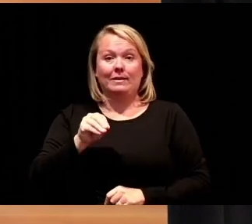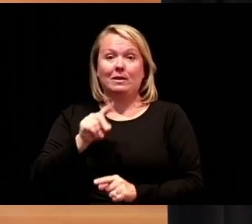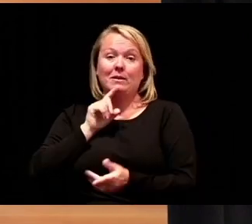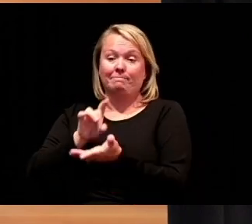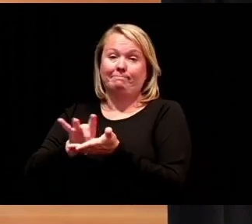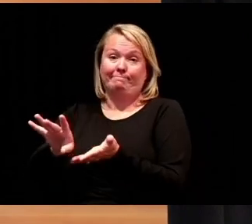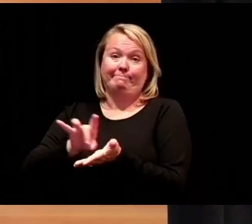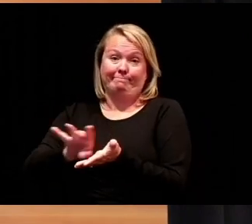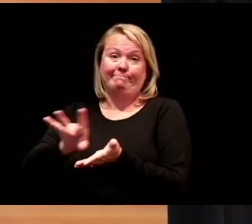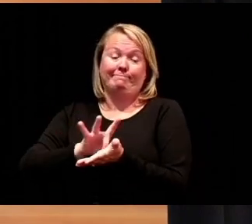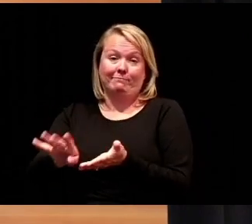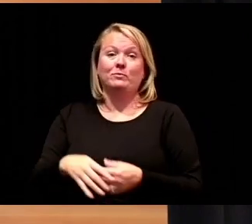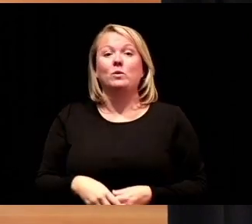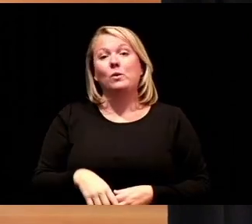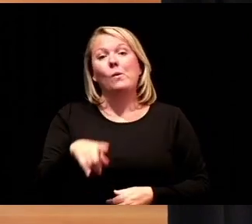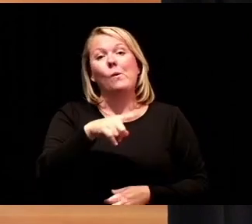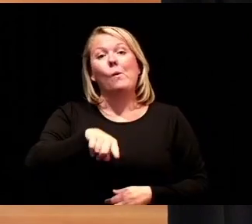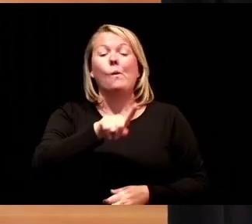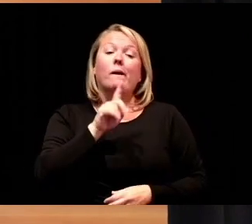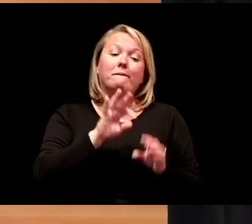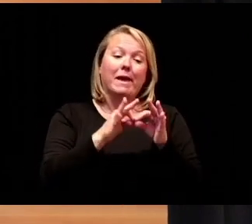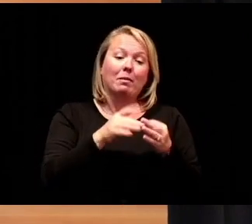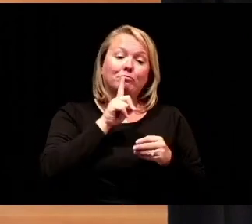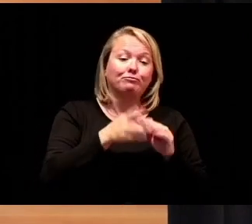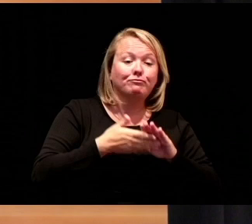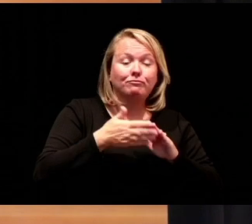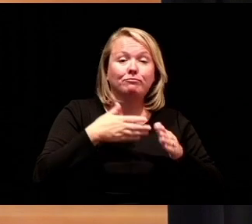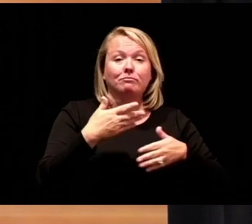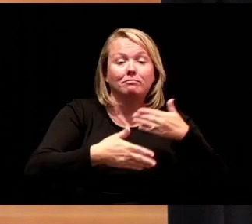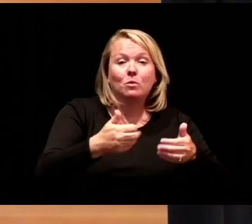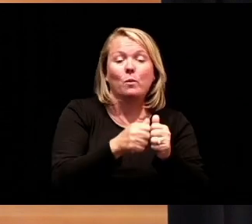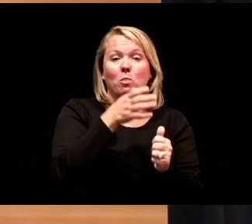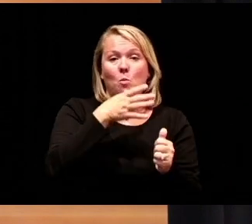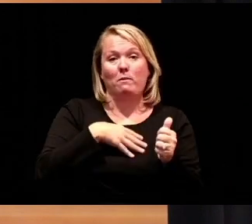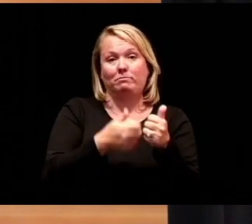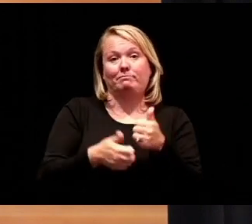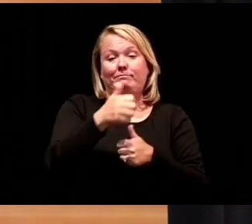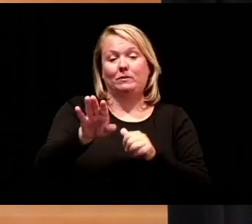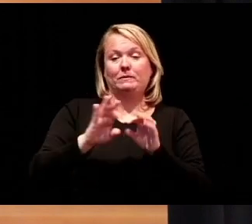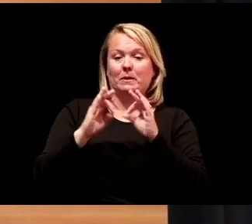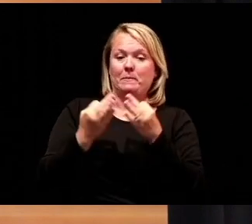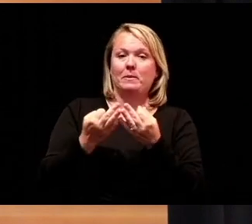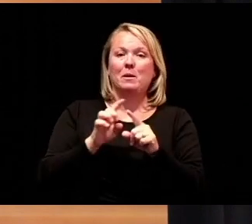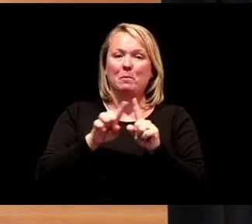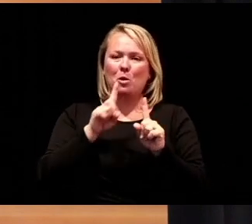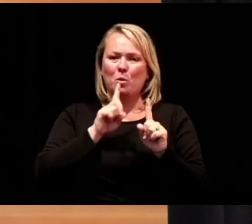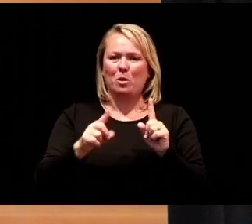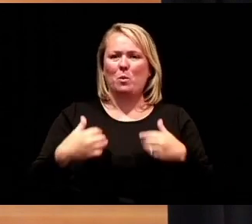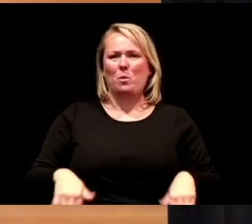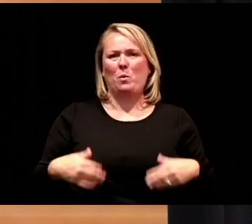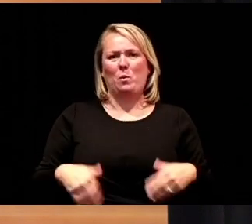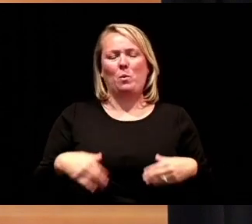I don't have the charts in that, but they're very, very ugly. just dealing with race, black renters